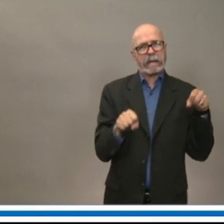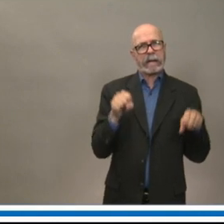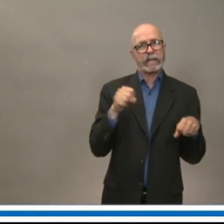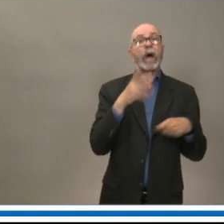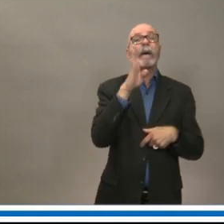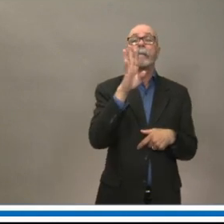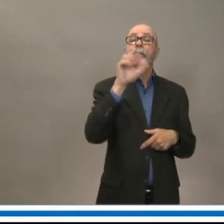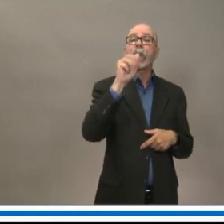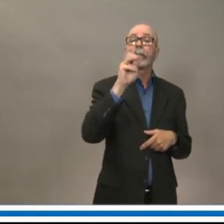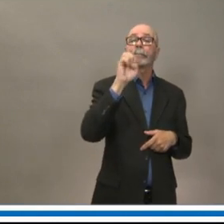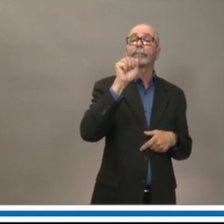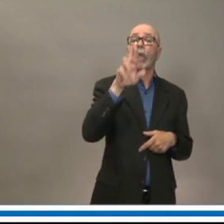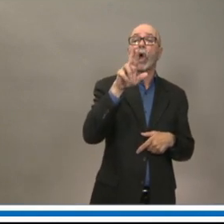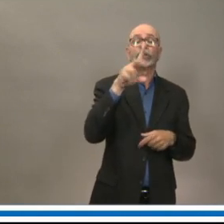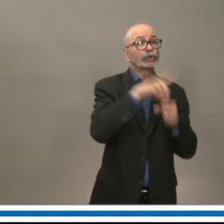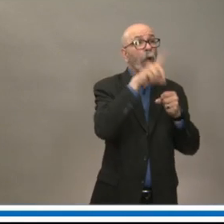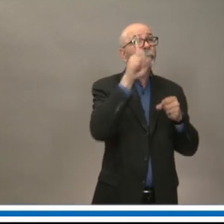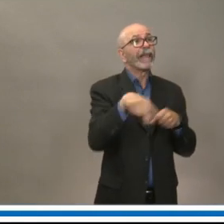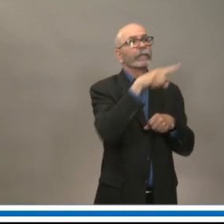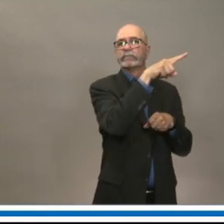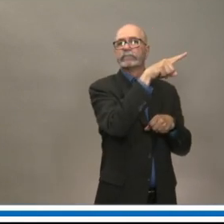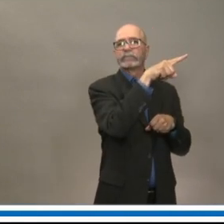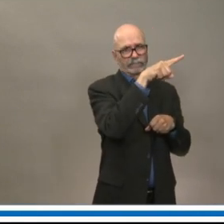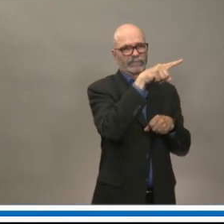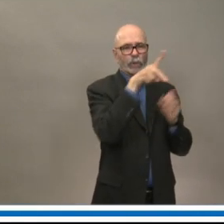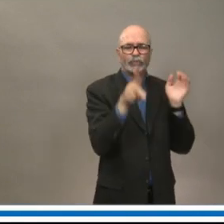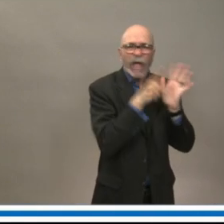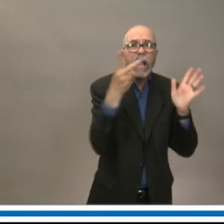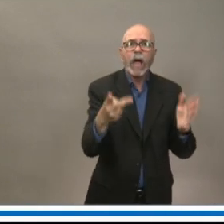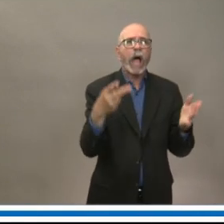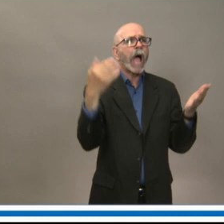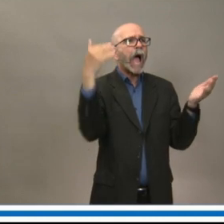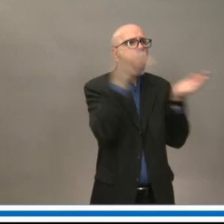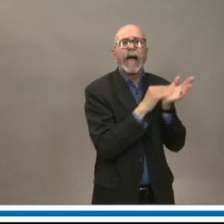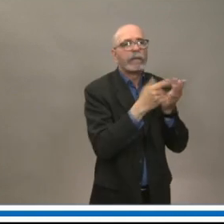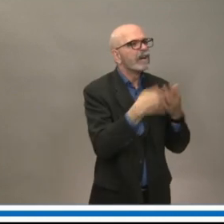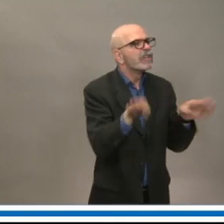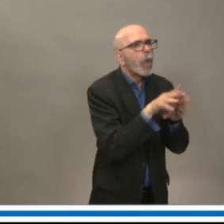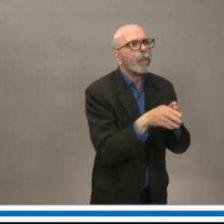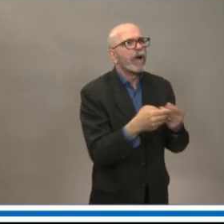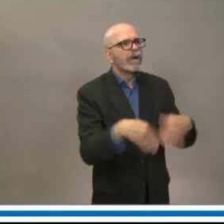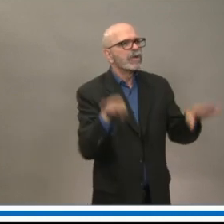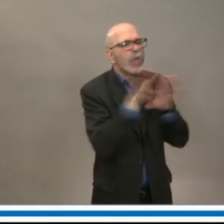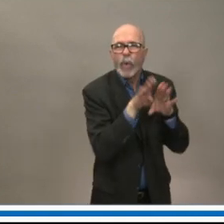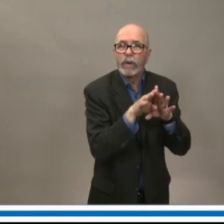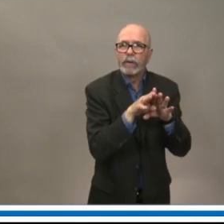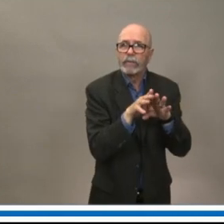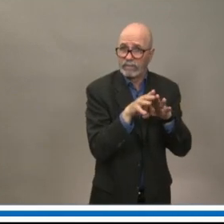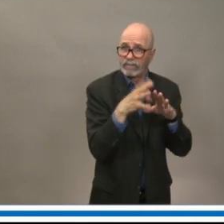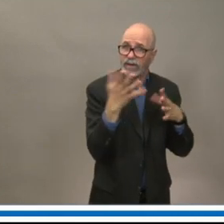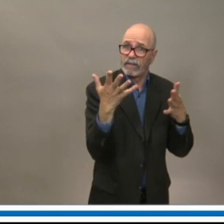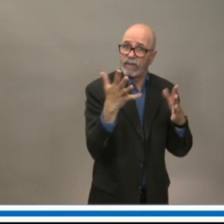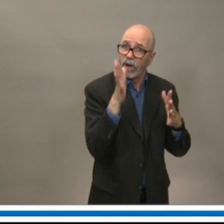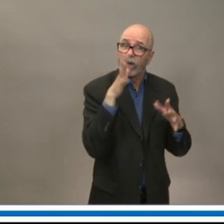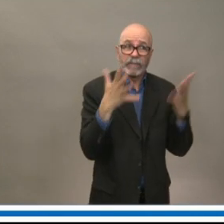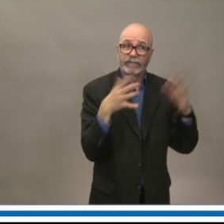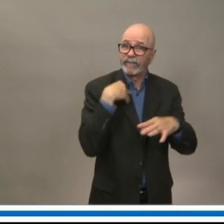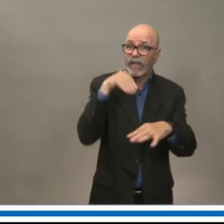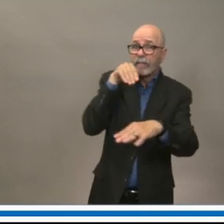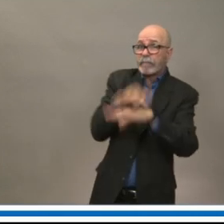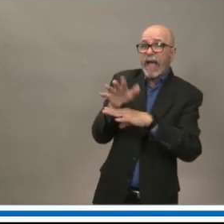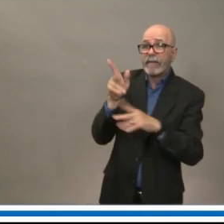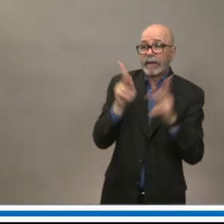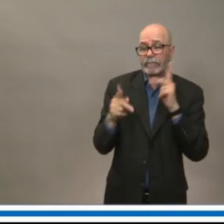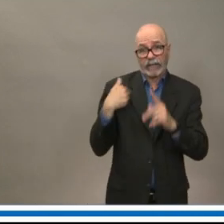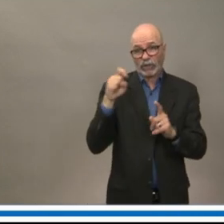stores, is there a cause for concern for people who are going into these stores? Are we at the point where how we grocery shop should